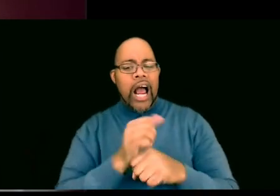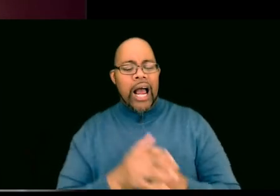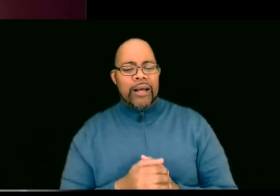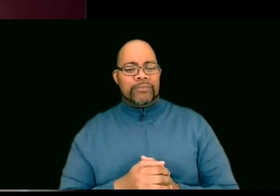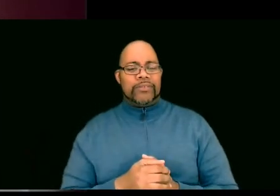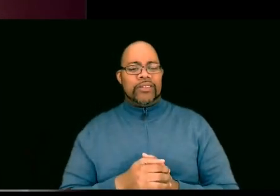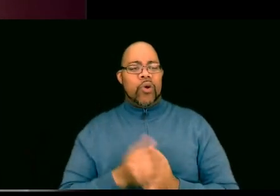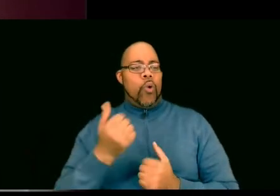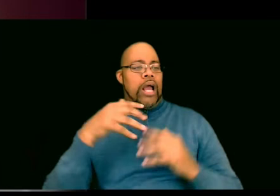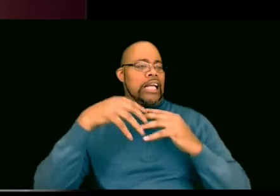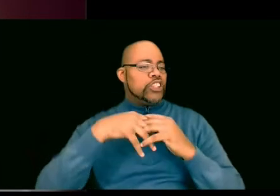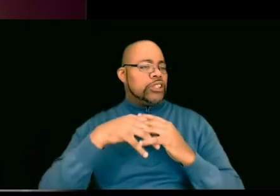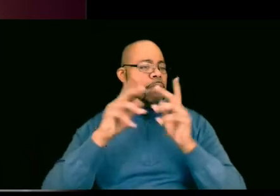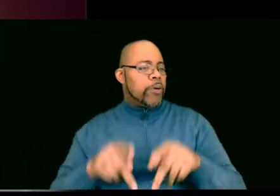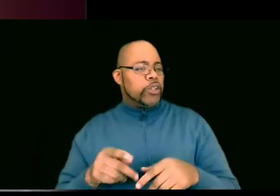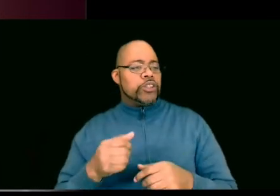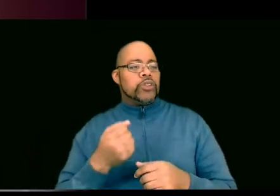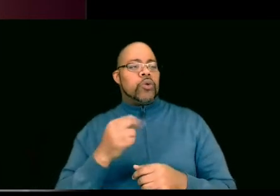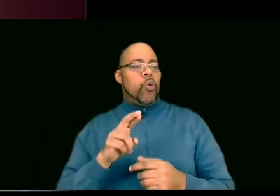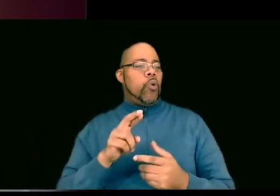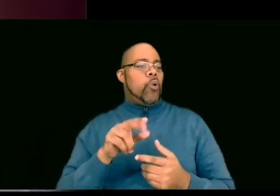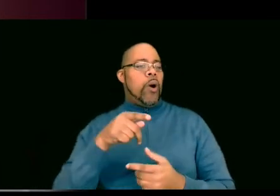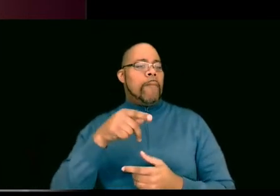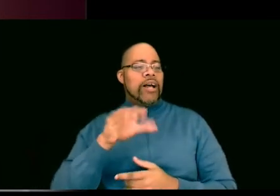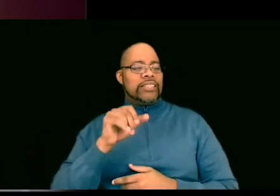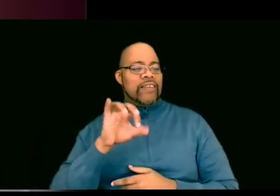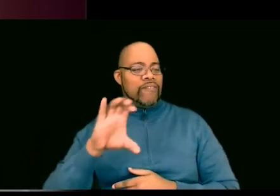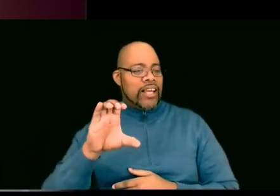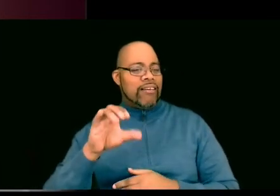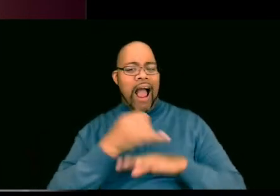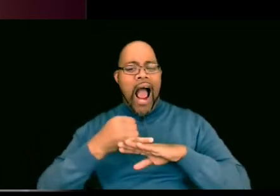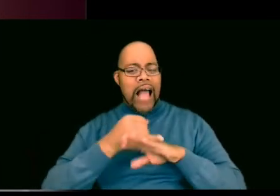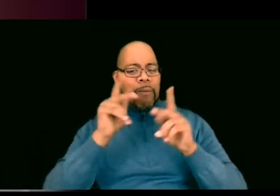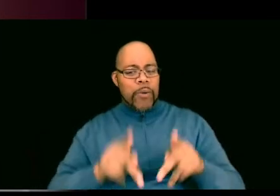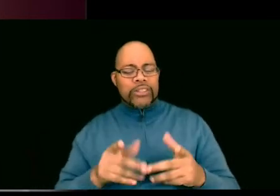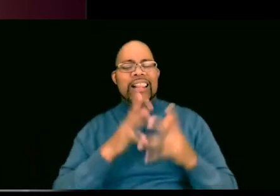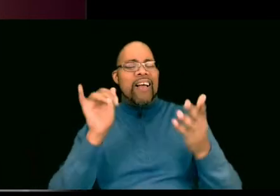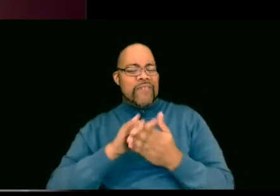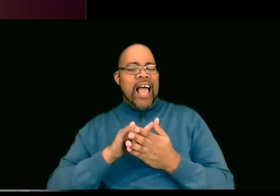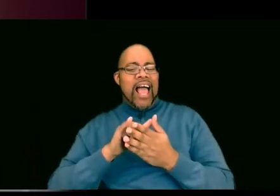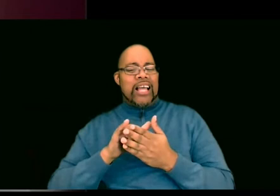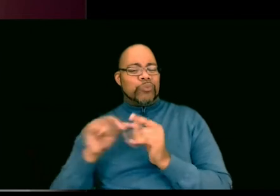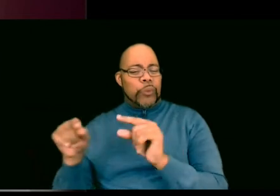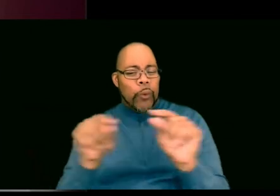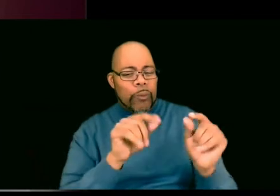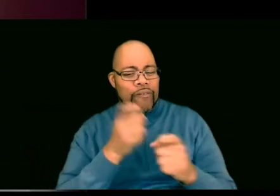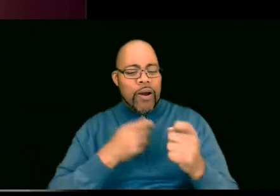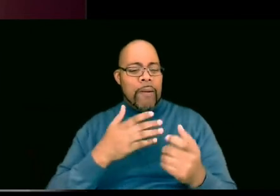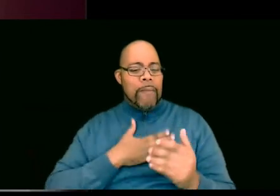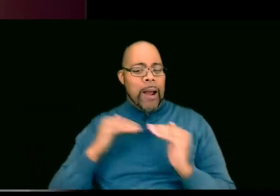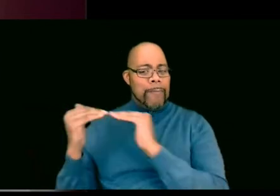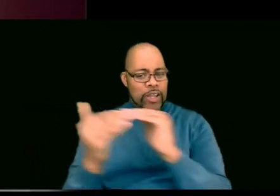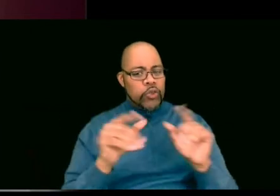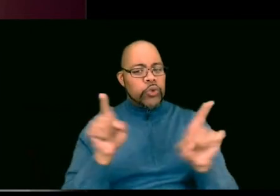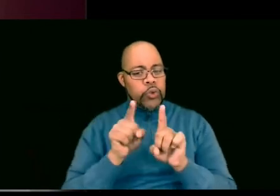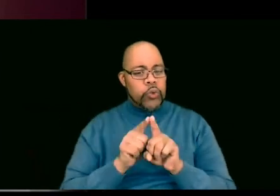woman, or they're Native American, or Pacific Islander, or whatever. There was a lot of that going on from